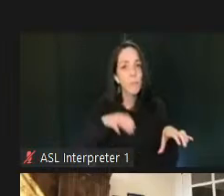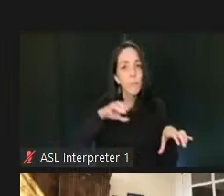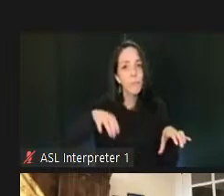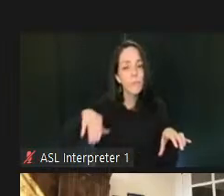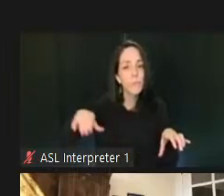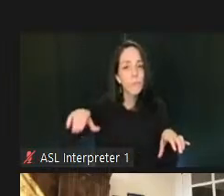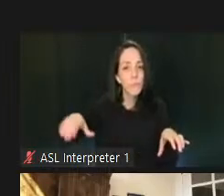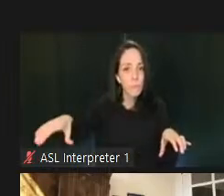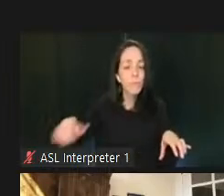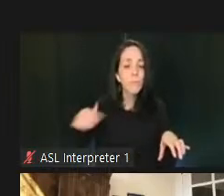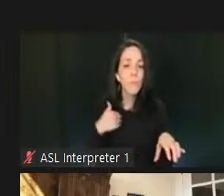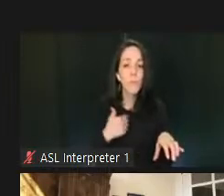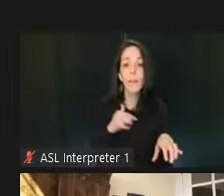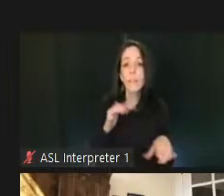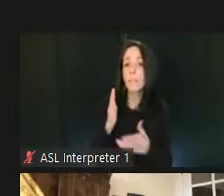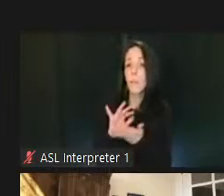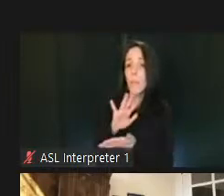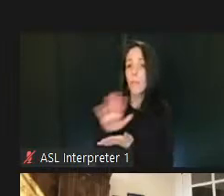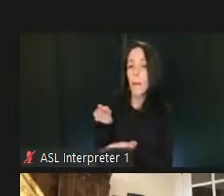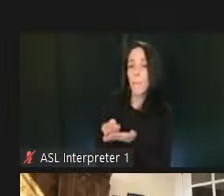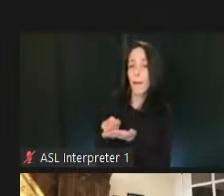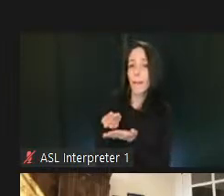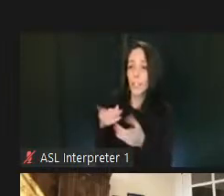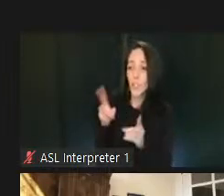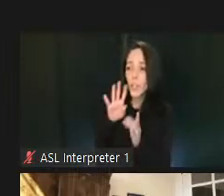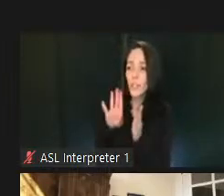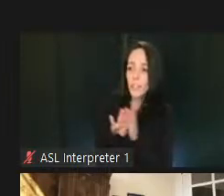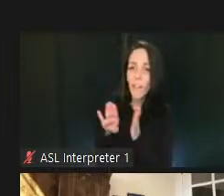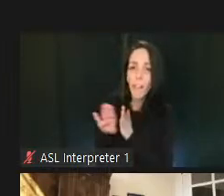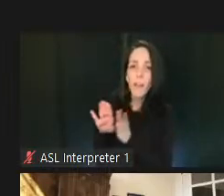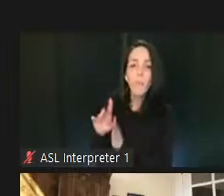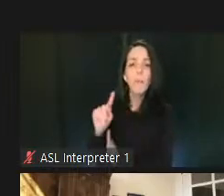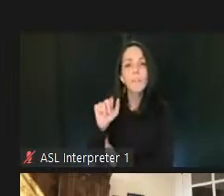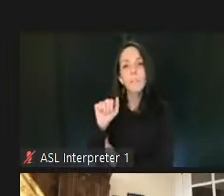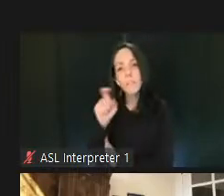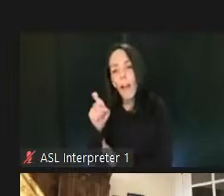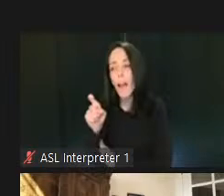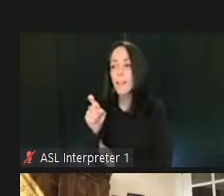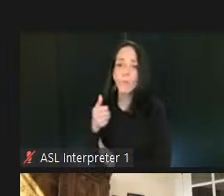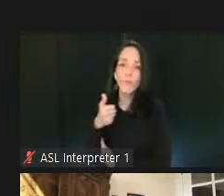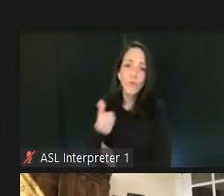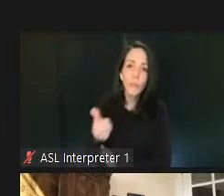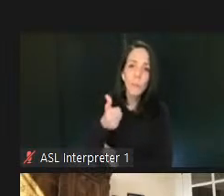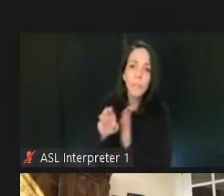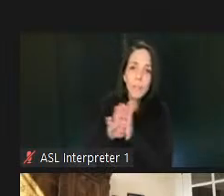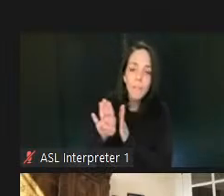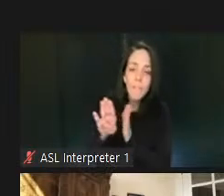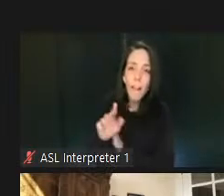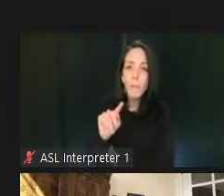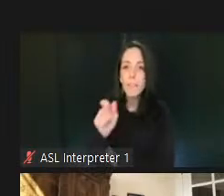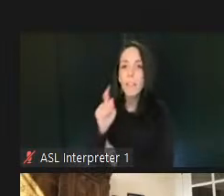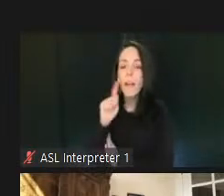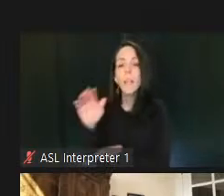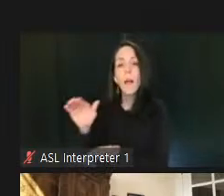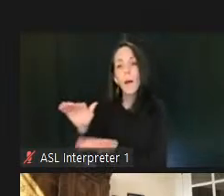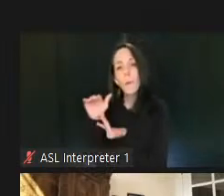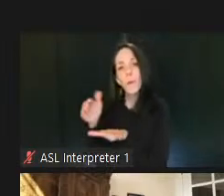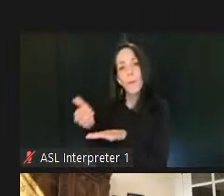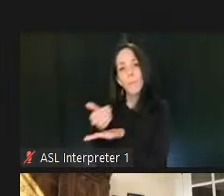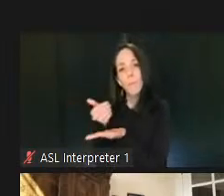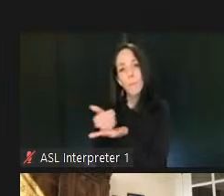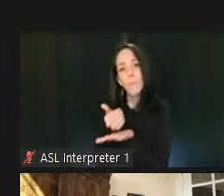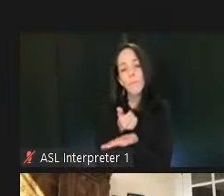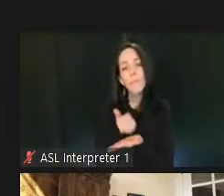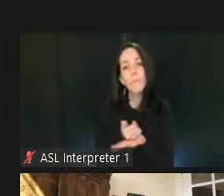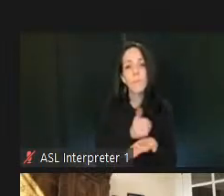of those revenues from system development charges and transportation development tax over these next few years, and also